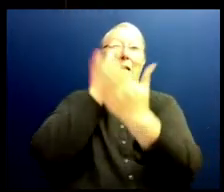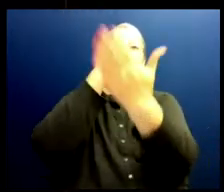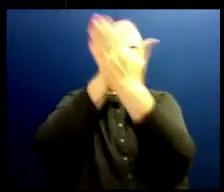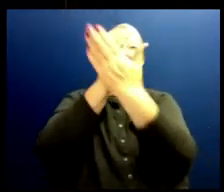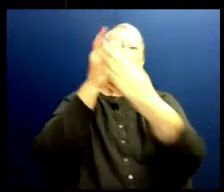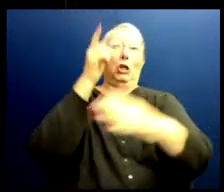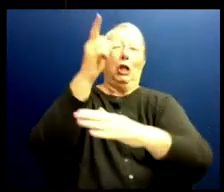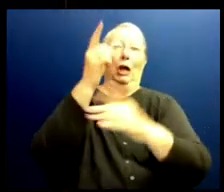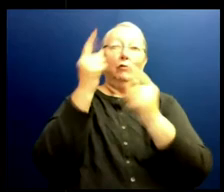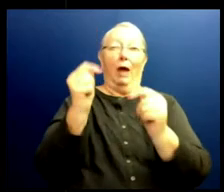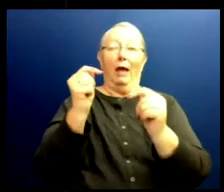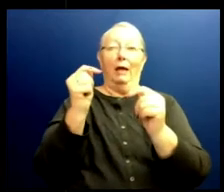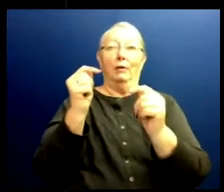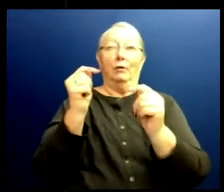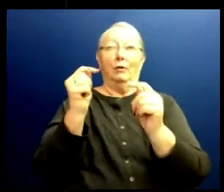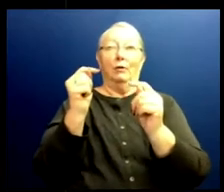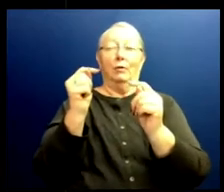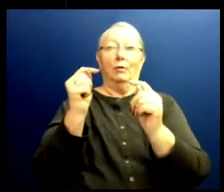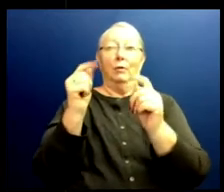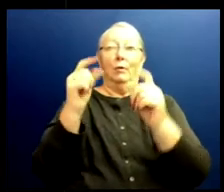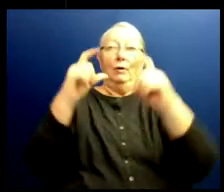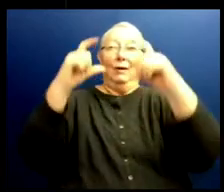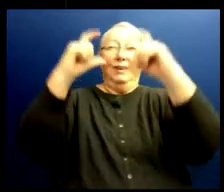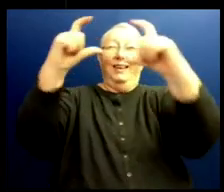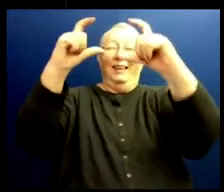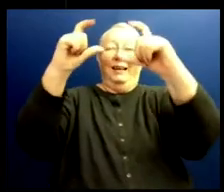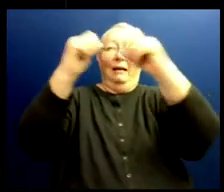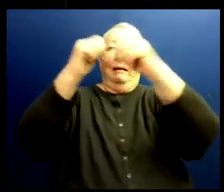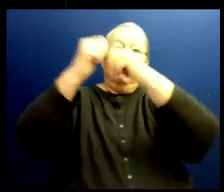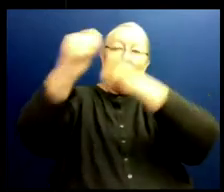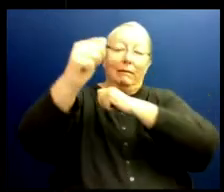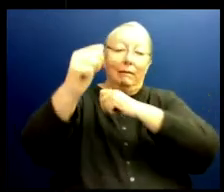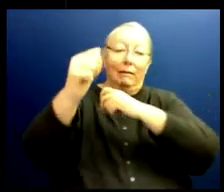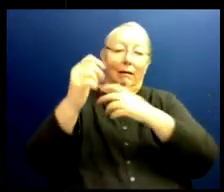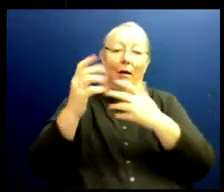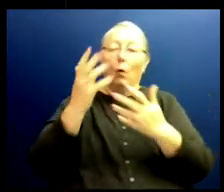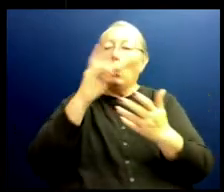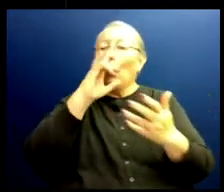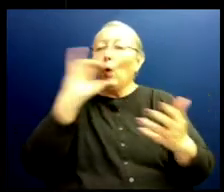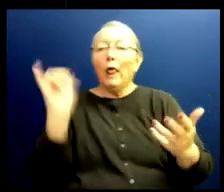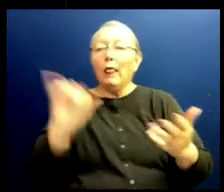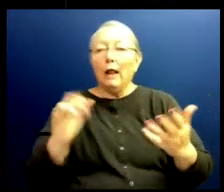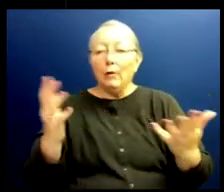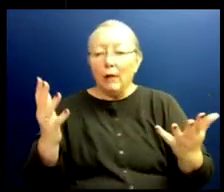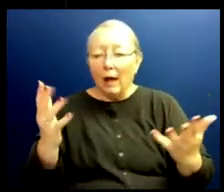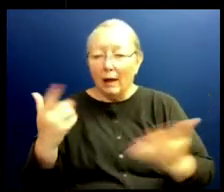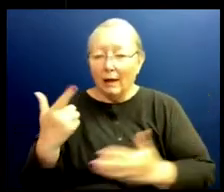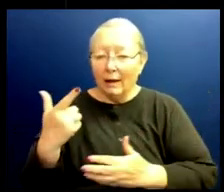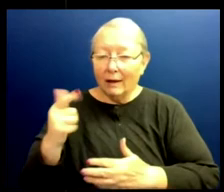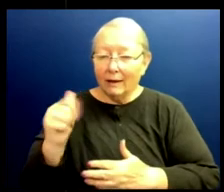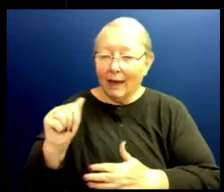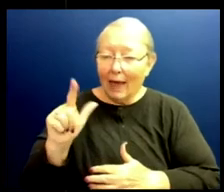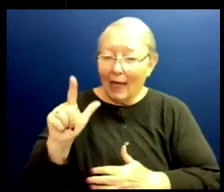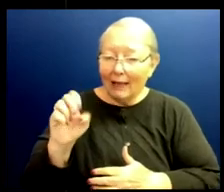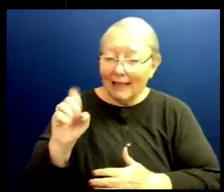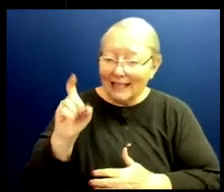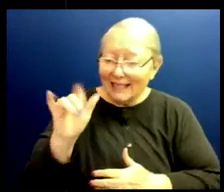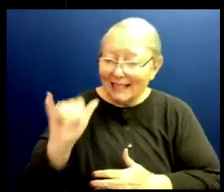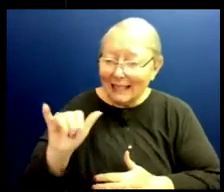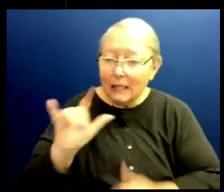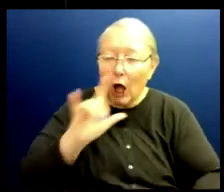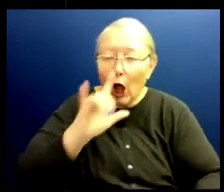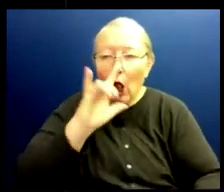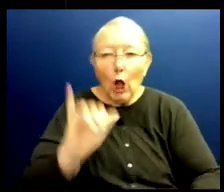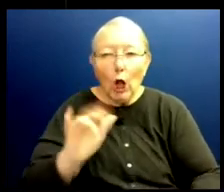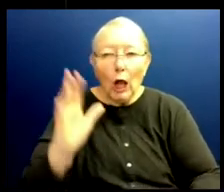capture what galaxies at great distances look like. So I gathered together, I was director of the Institute at that time and